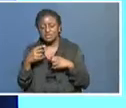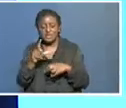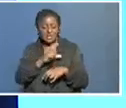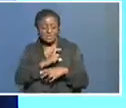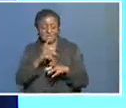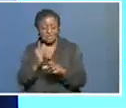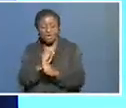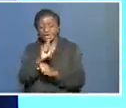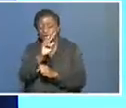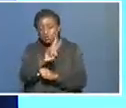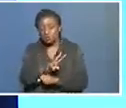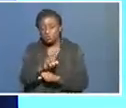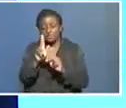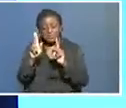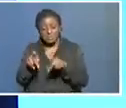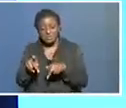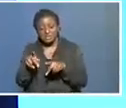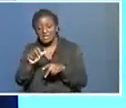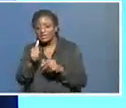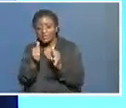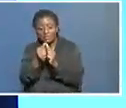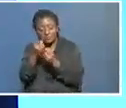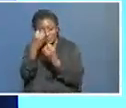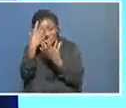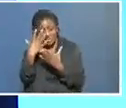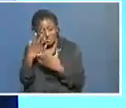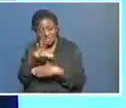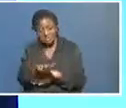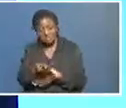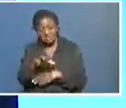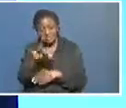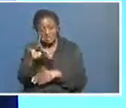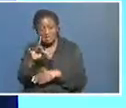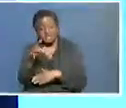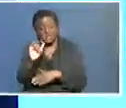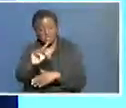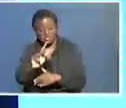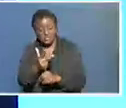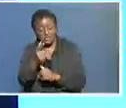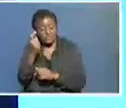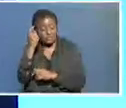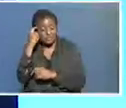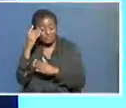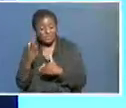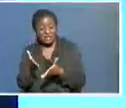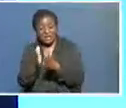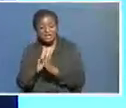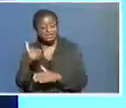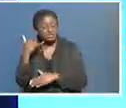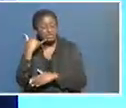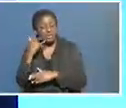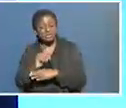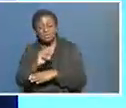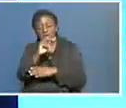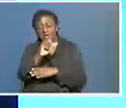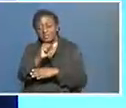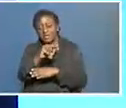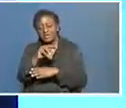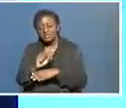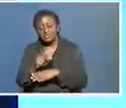Creek. Anyone with information that can assist police in locating the third suspect is asked to call the North Andros Police Station at